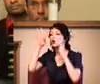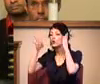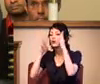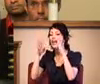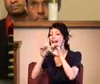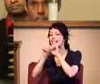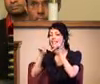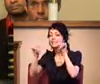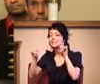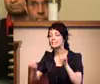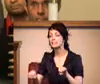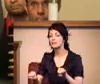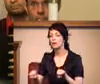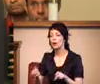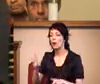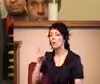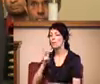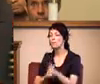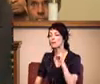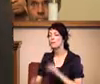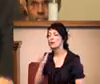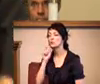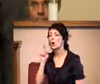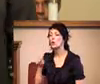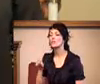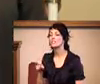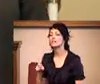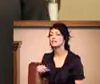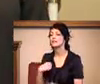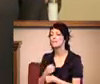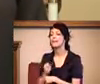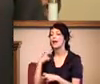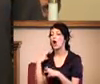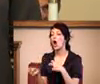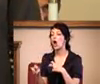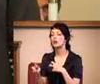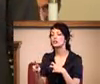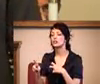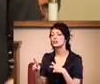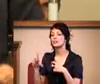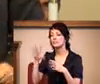have to make hard decisions about whether or not to go to the doctor.